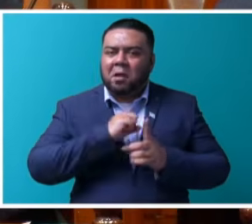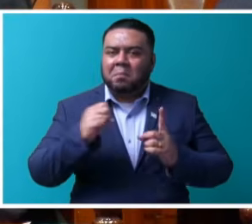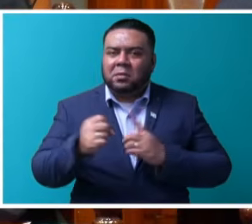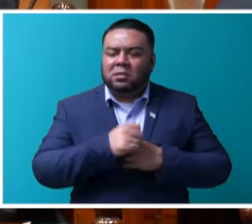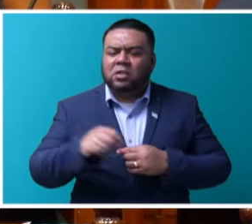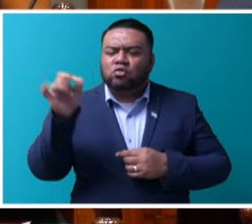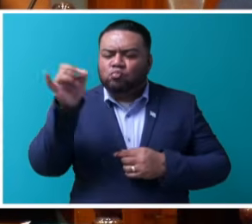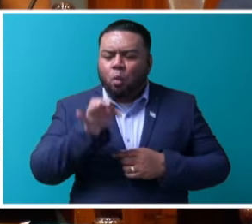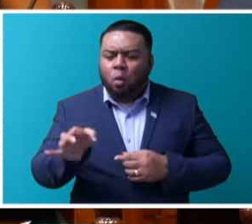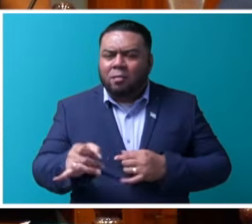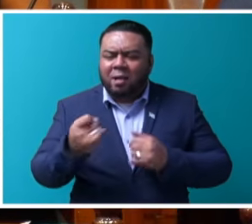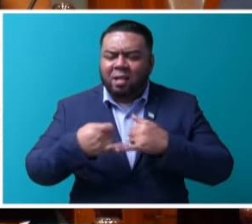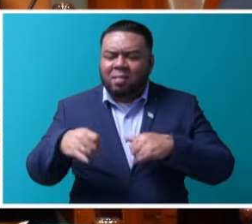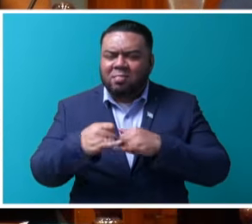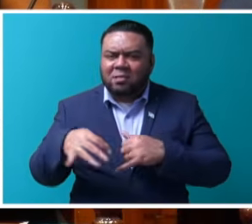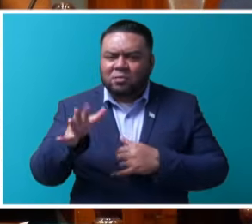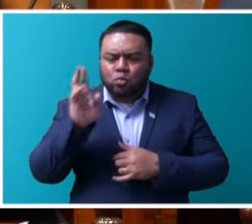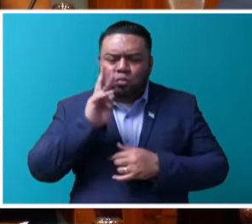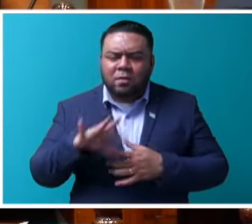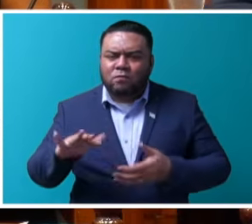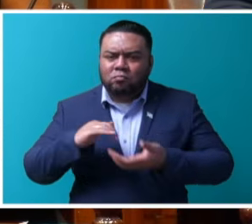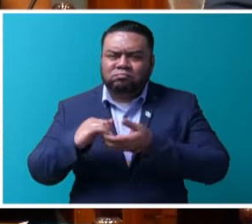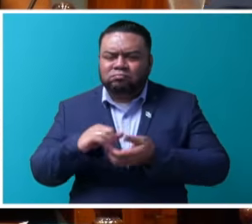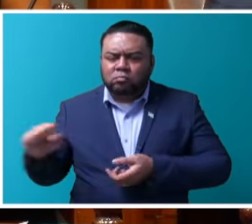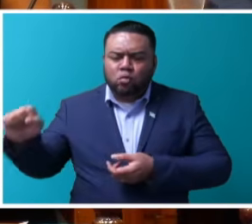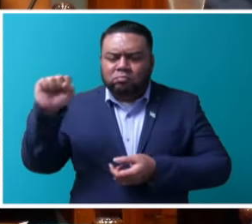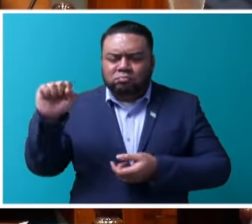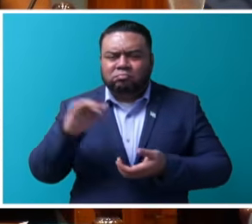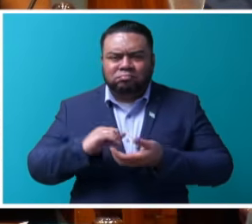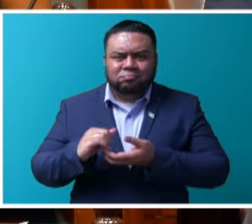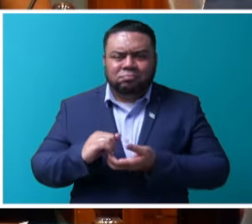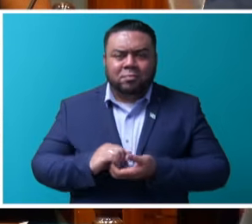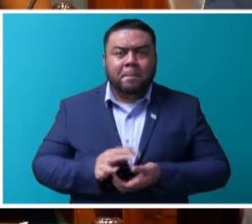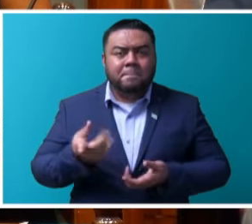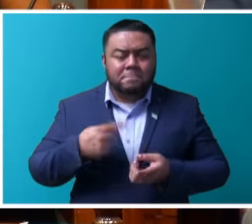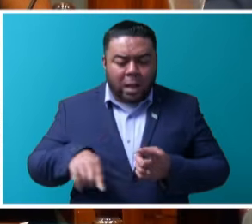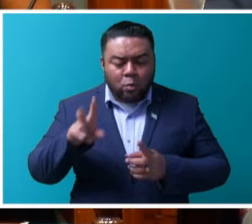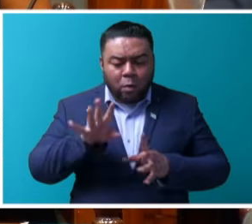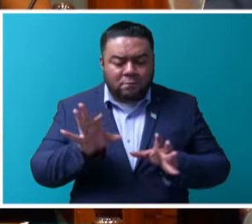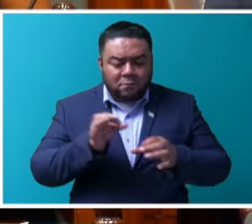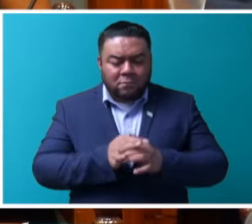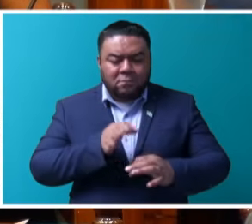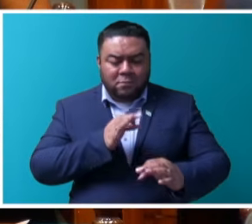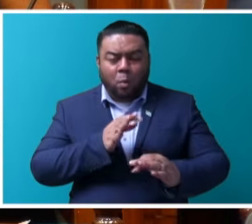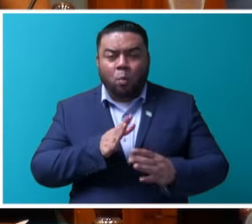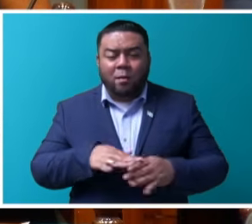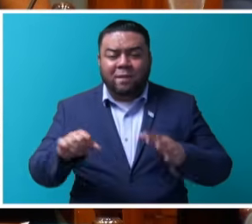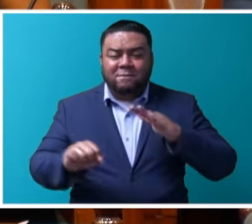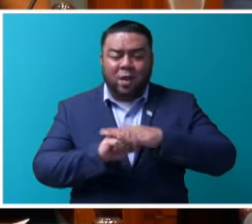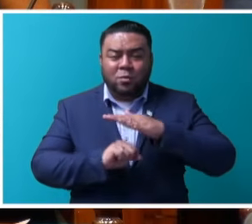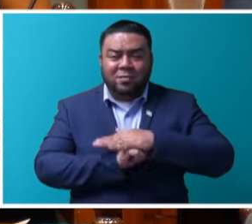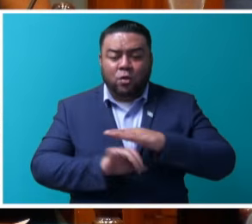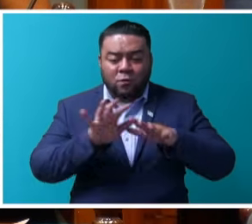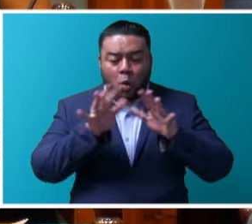small island state seeking solidarity in the global economic environment, we face instead a moment when the foundations of